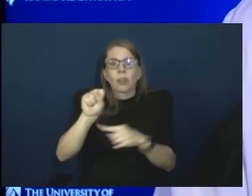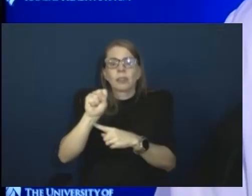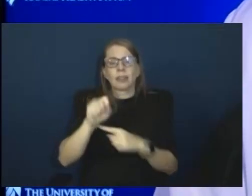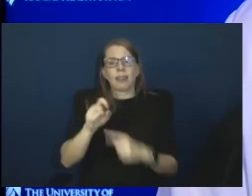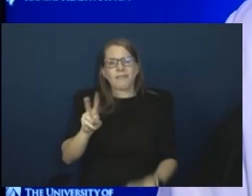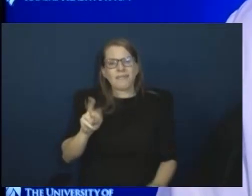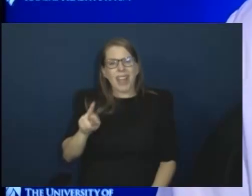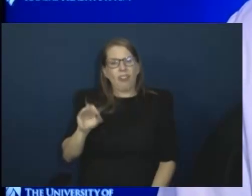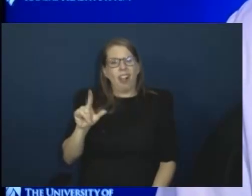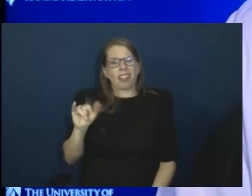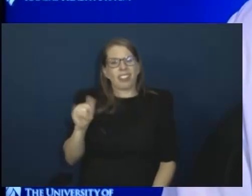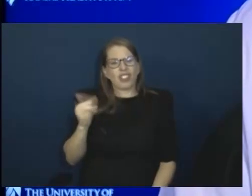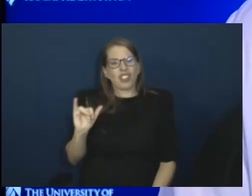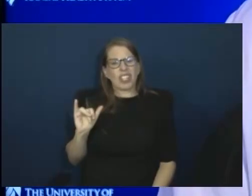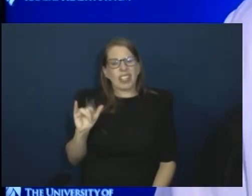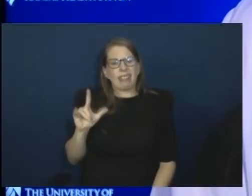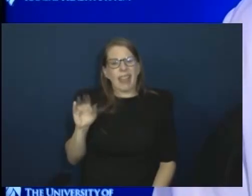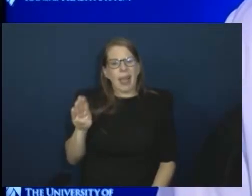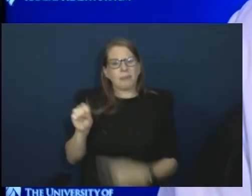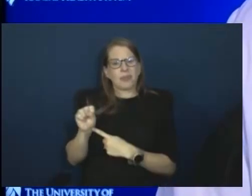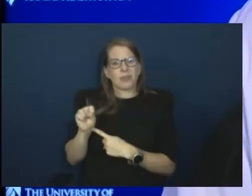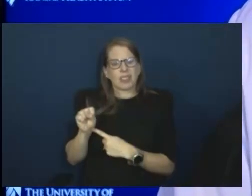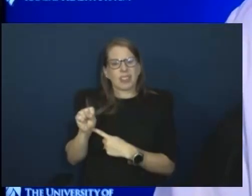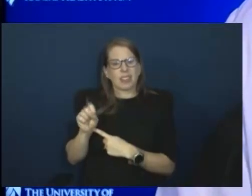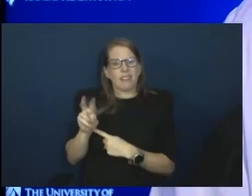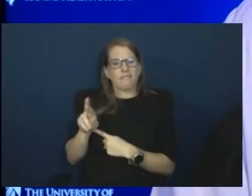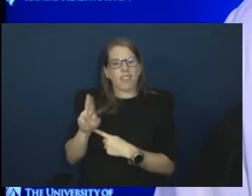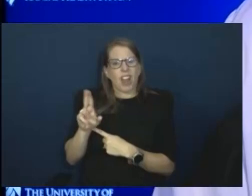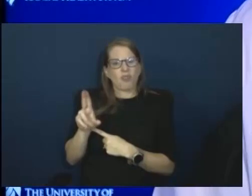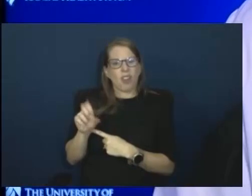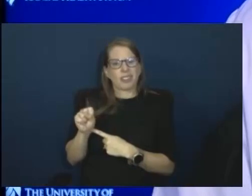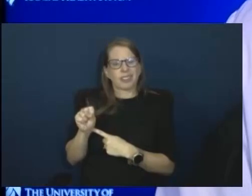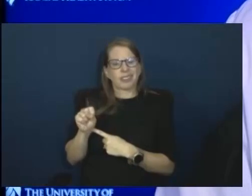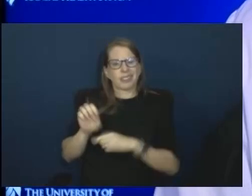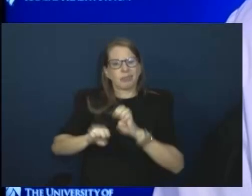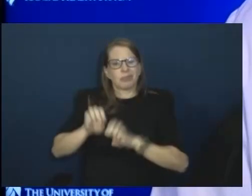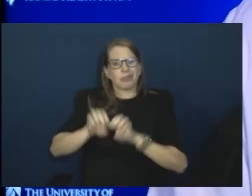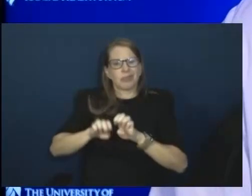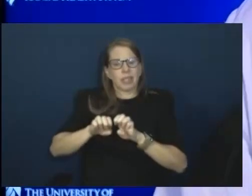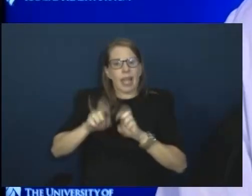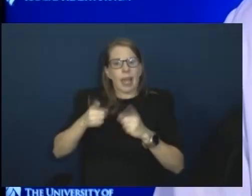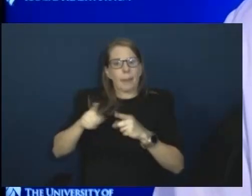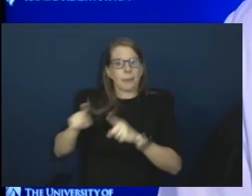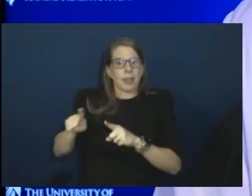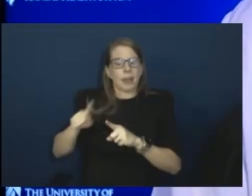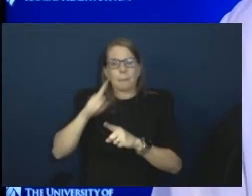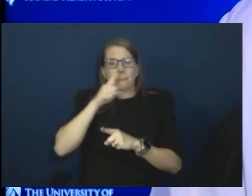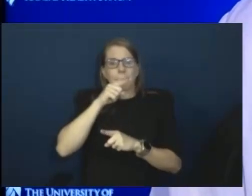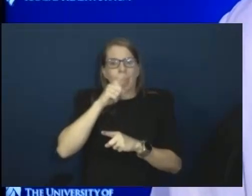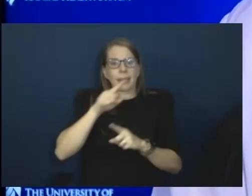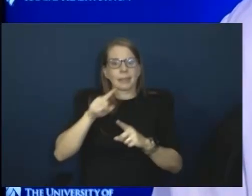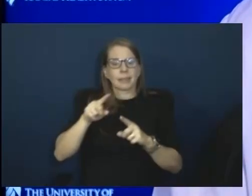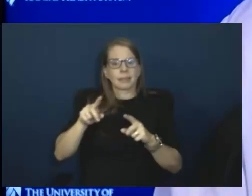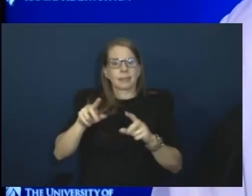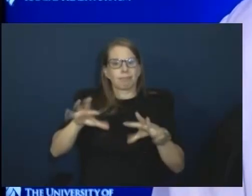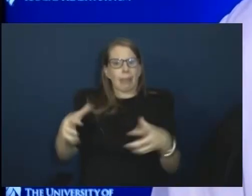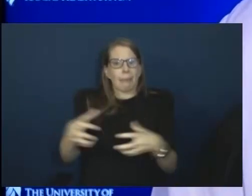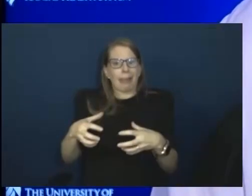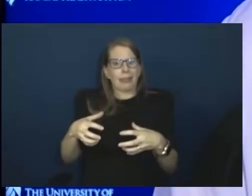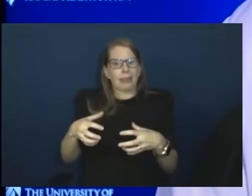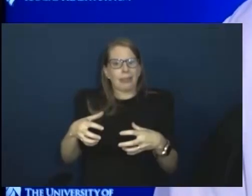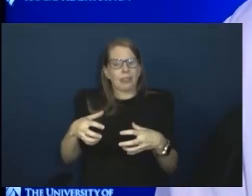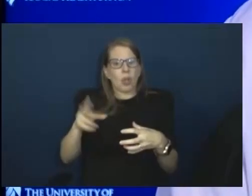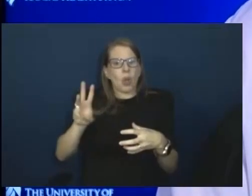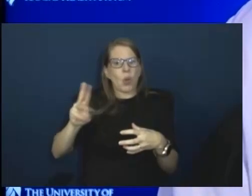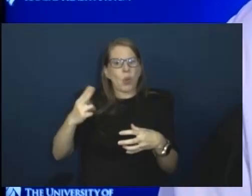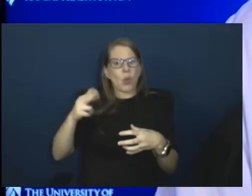labs, virus experiments, a lot are done in mice populations. So the fact that that original Wuhan ancestral